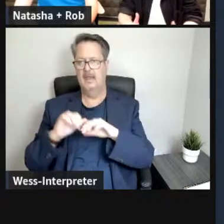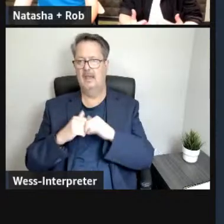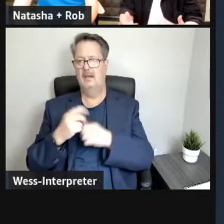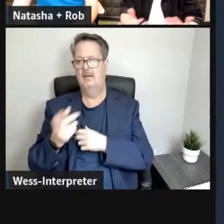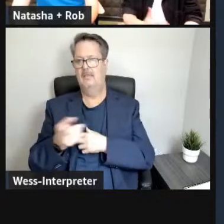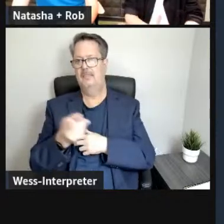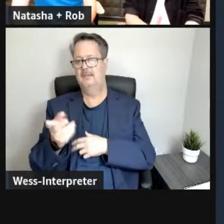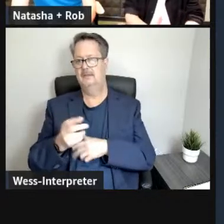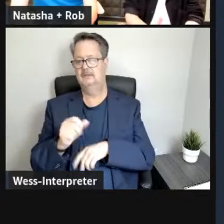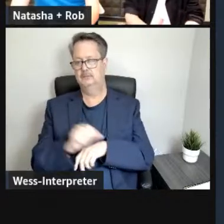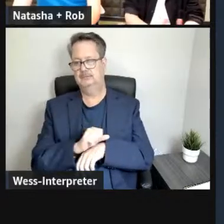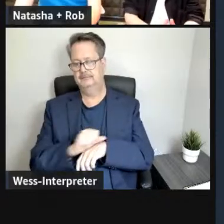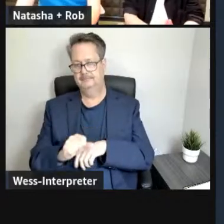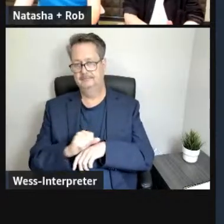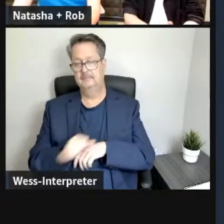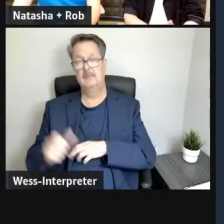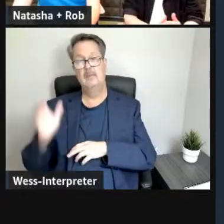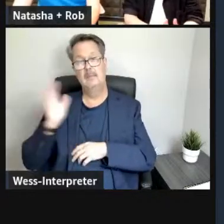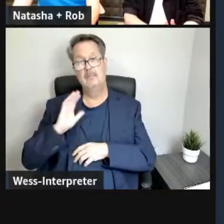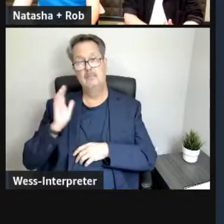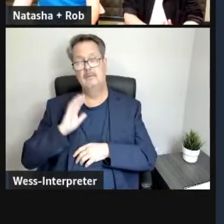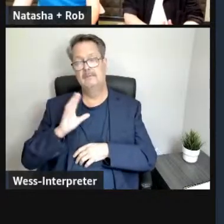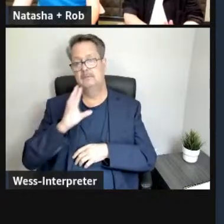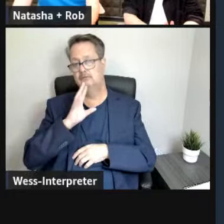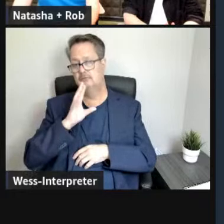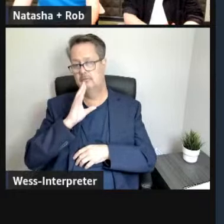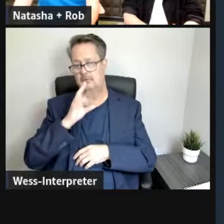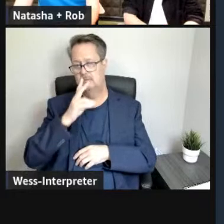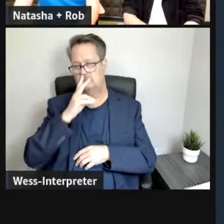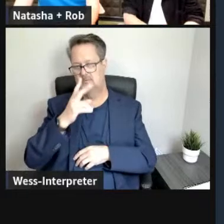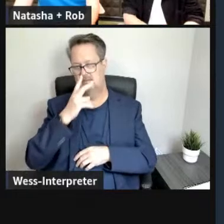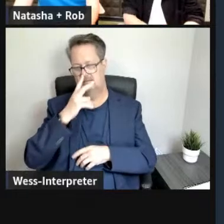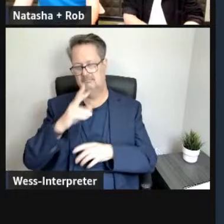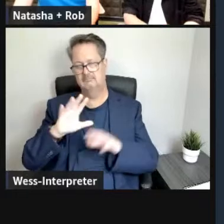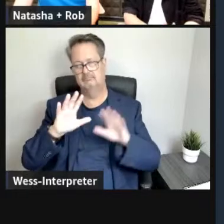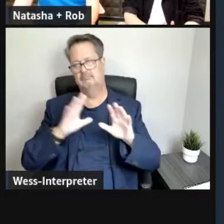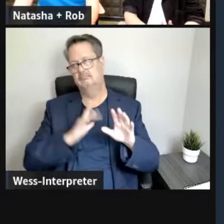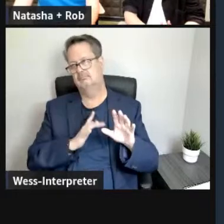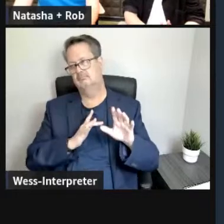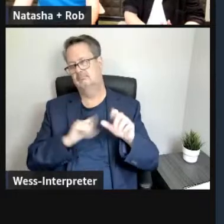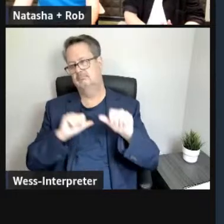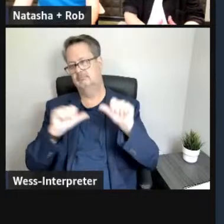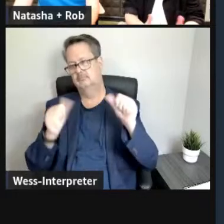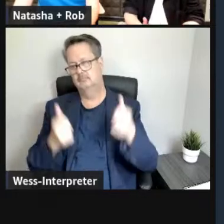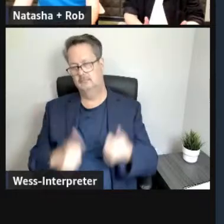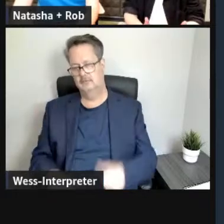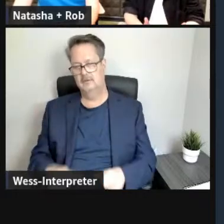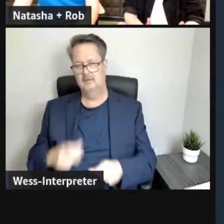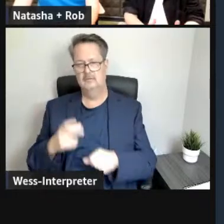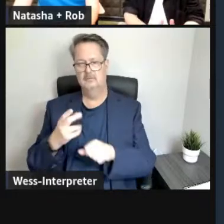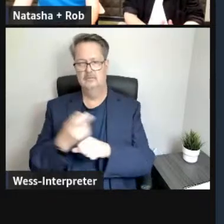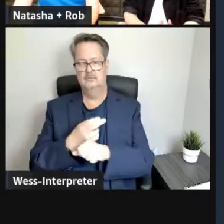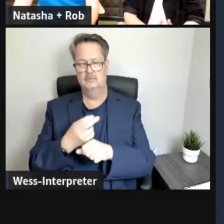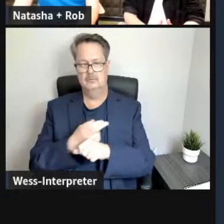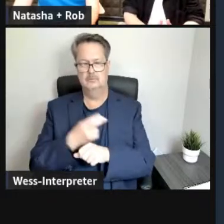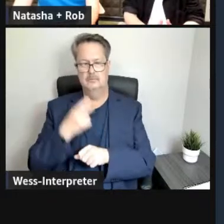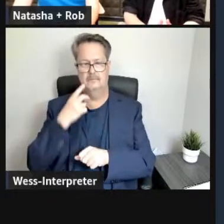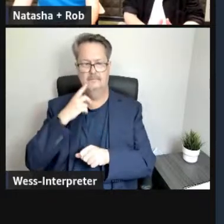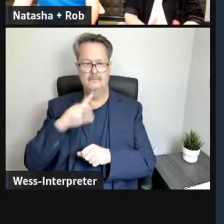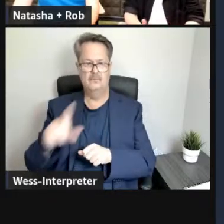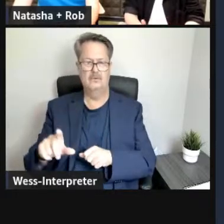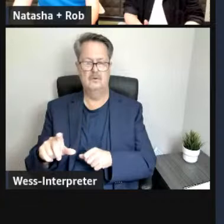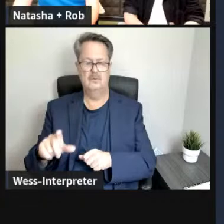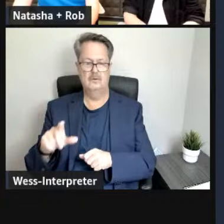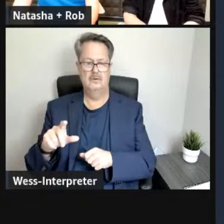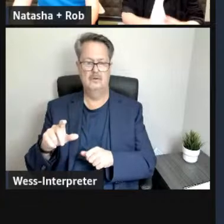work. So in the previous talk, you saw some great configuration options that you can leverage to use Carpenter with